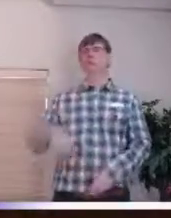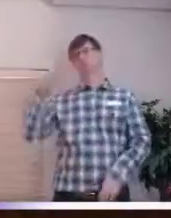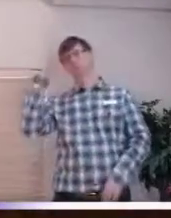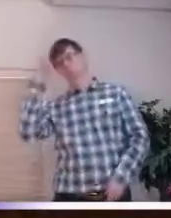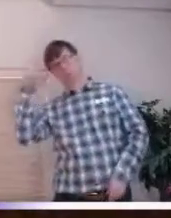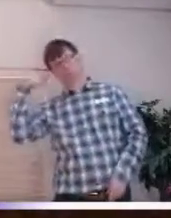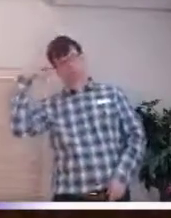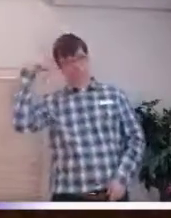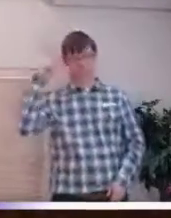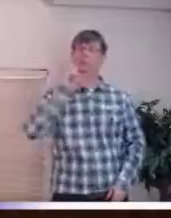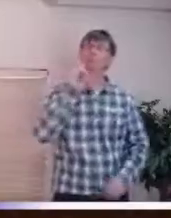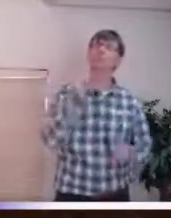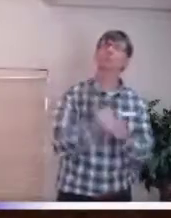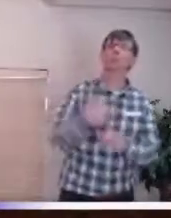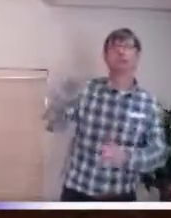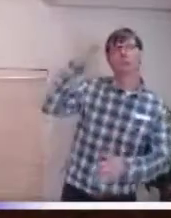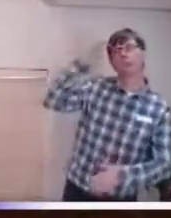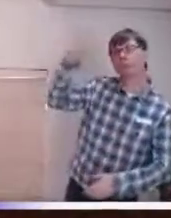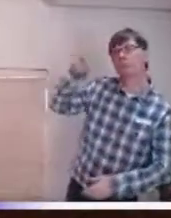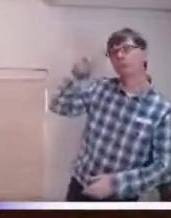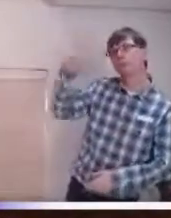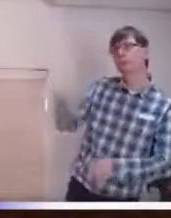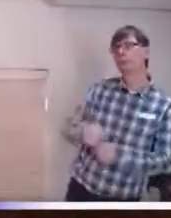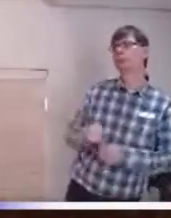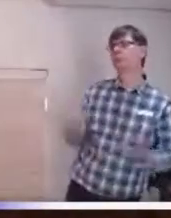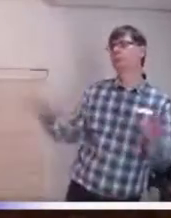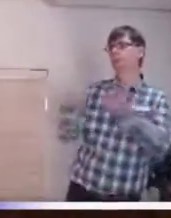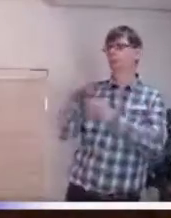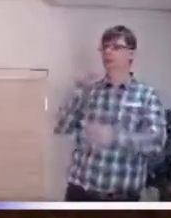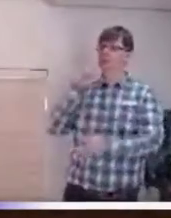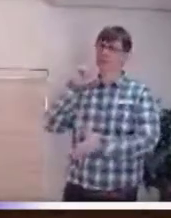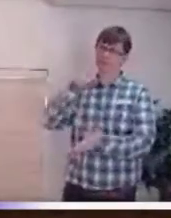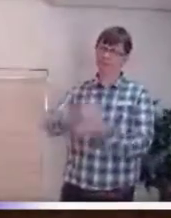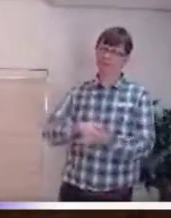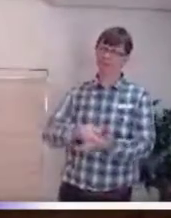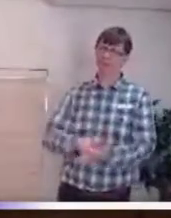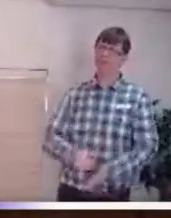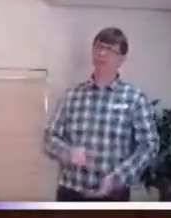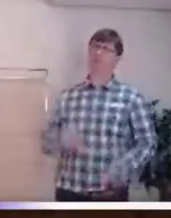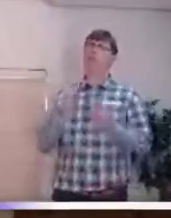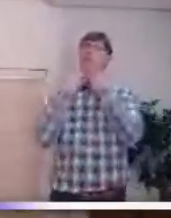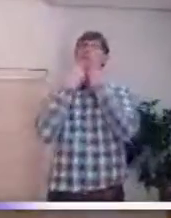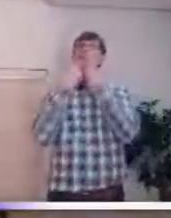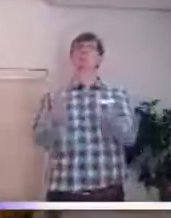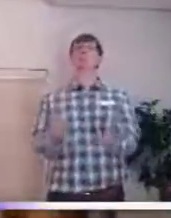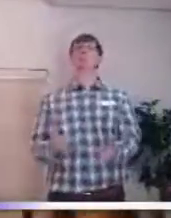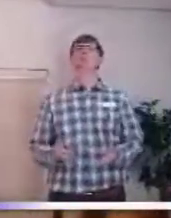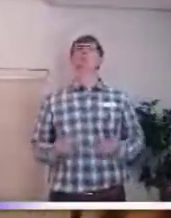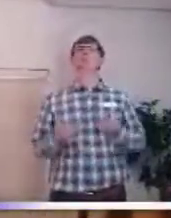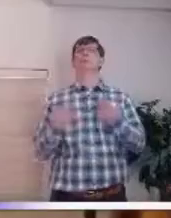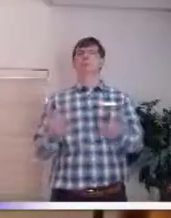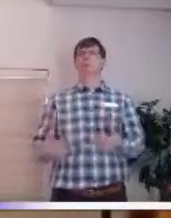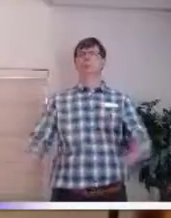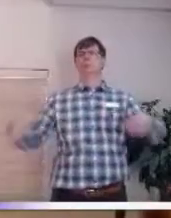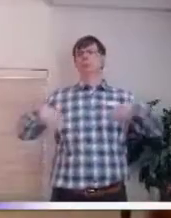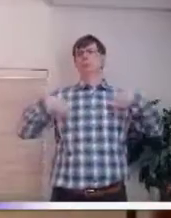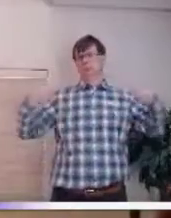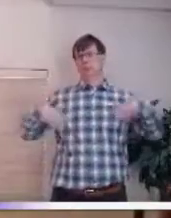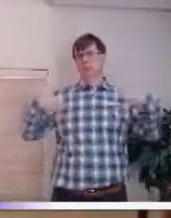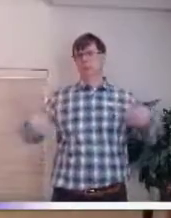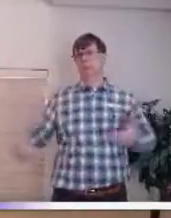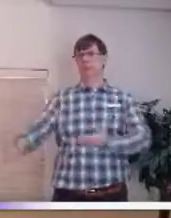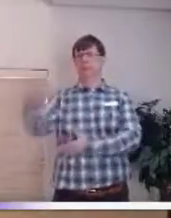of understanding and knowingness and true gratitude in this feeling in your